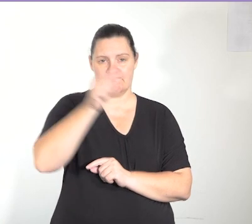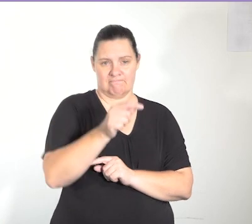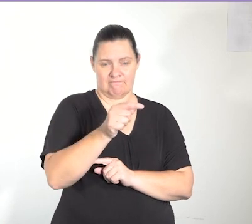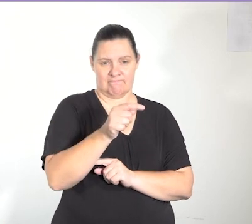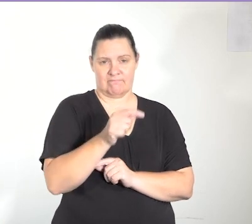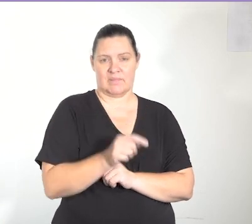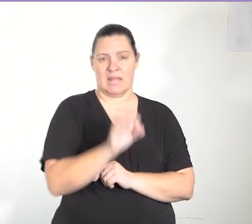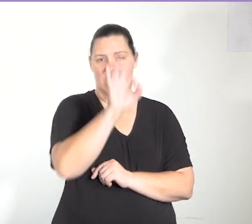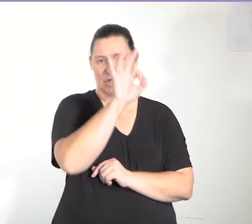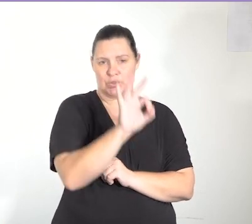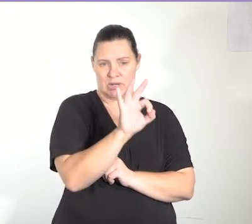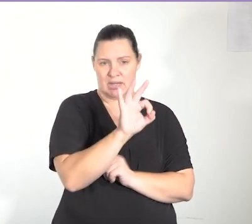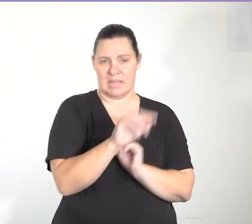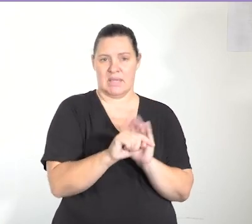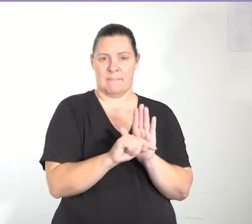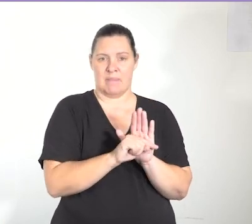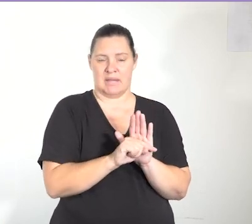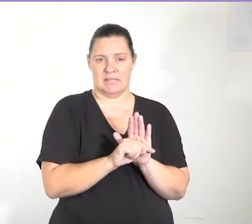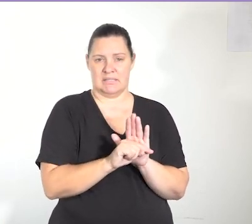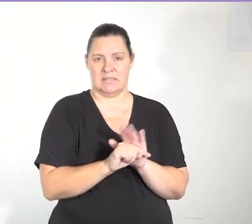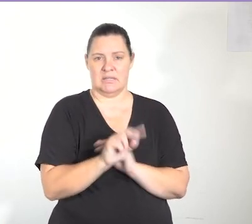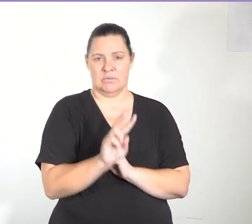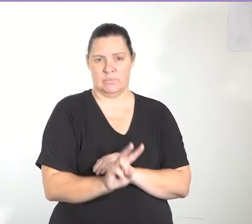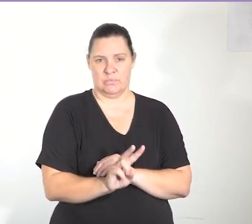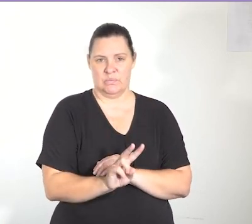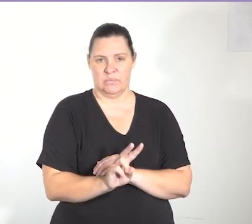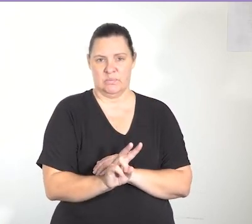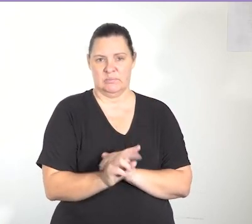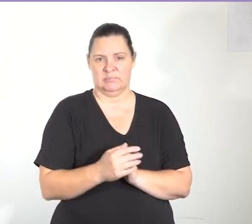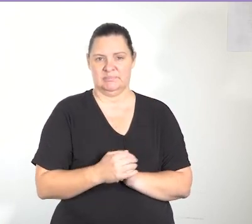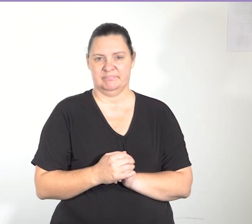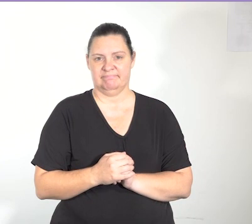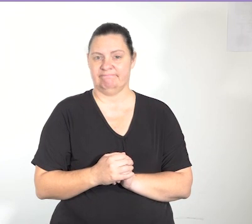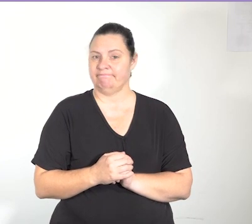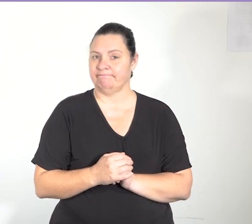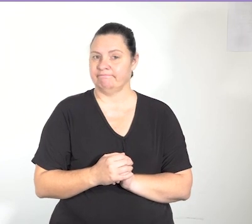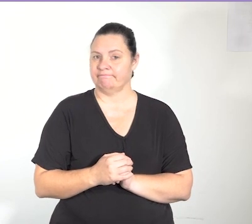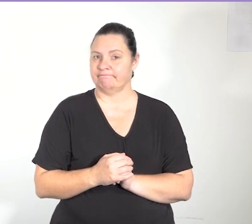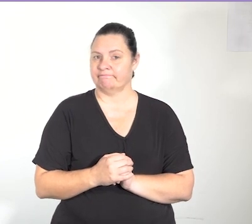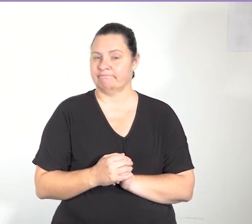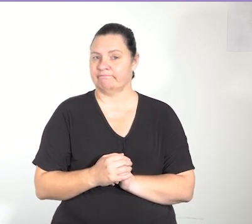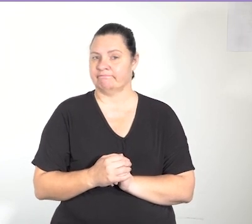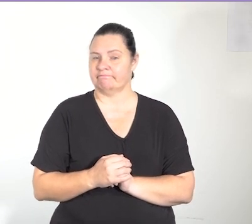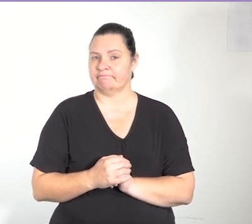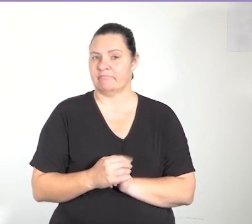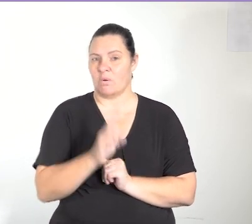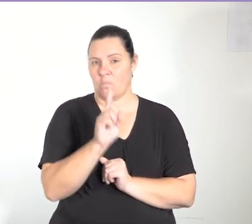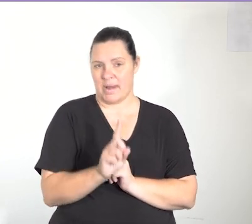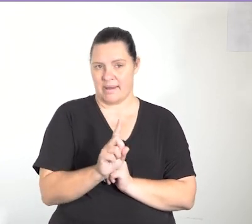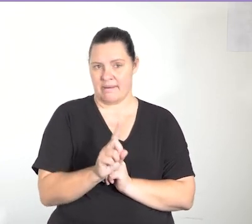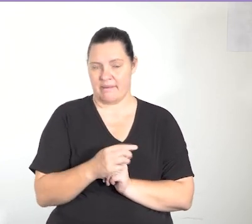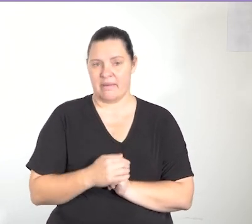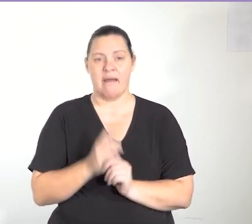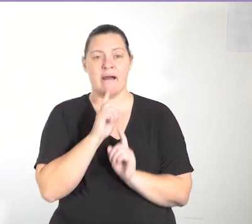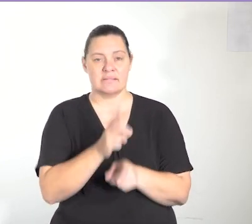Then we have 300 minus 200. That gives us just